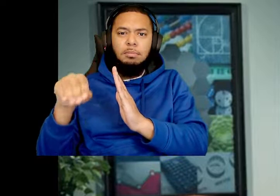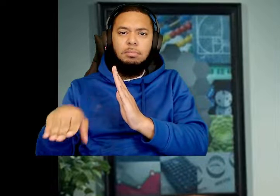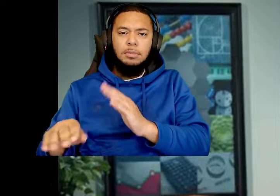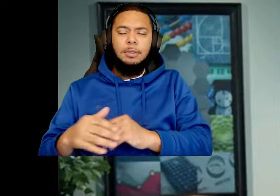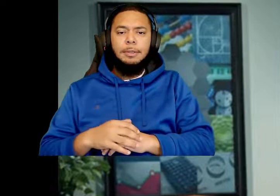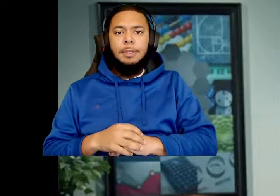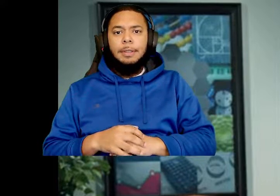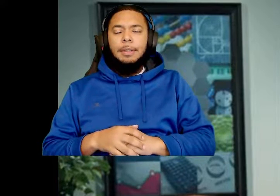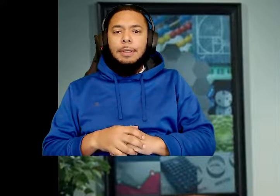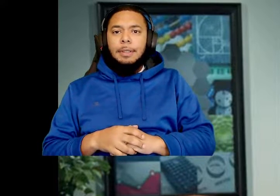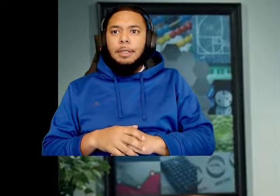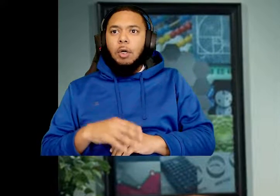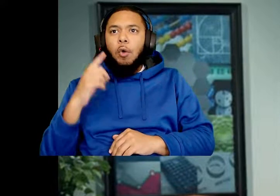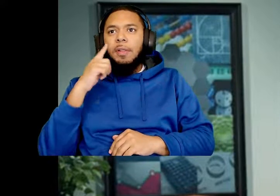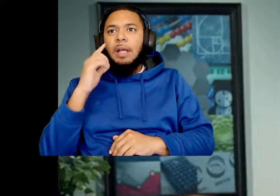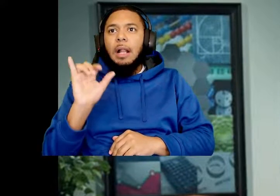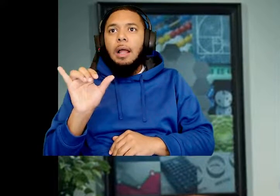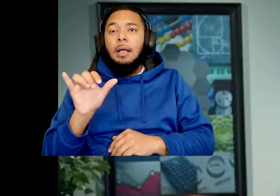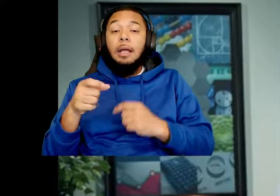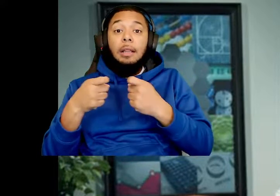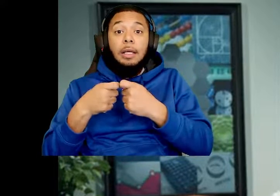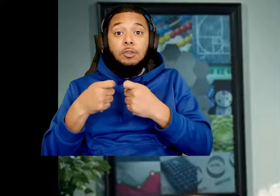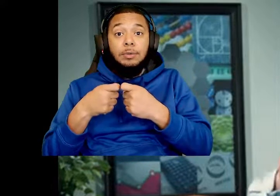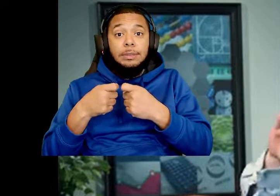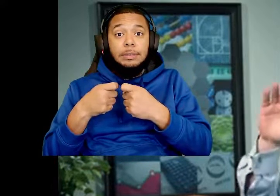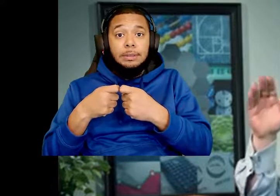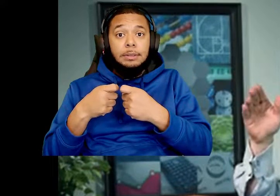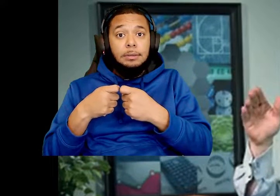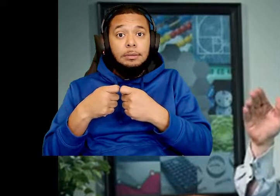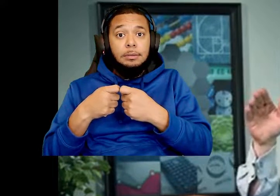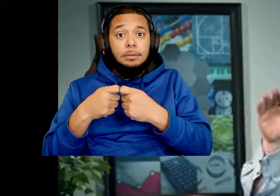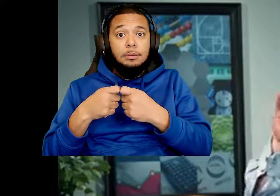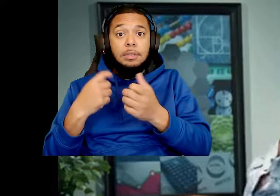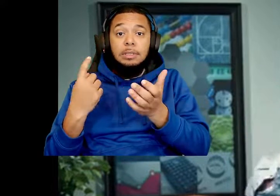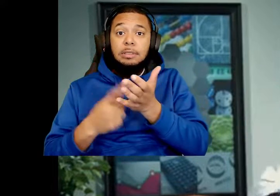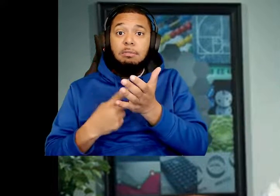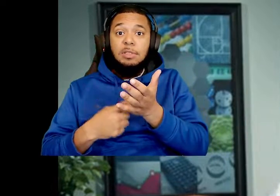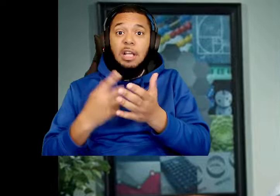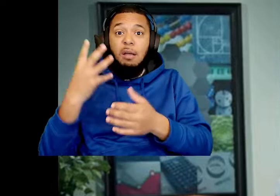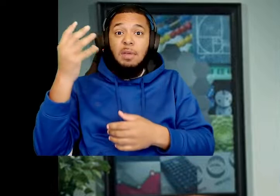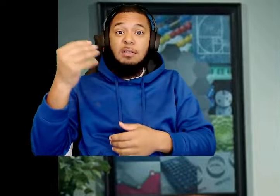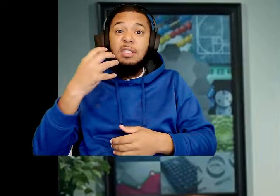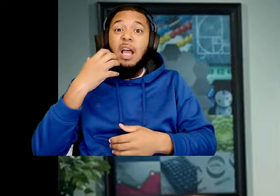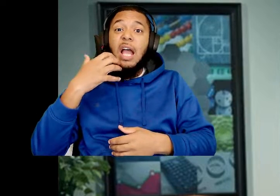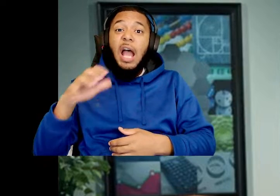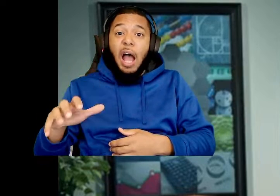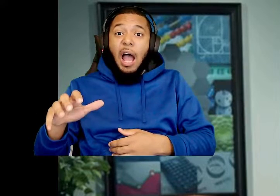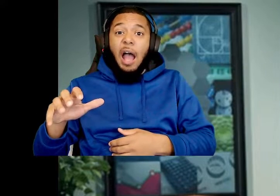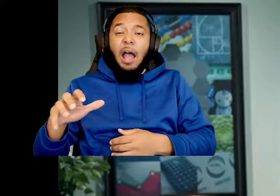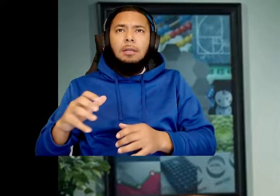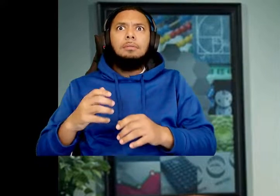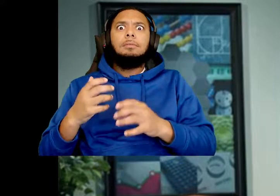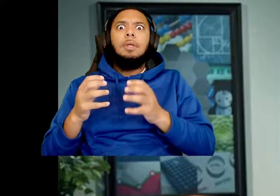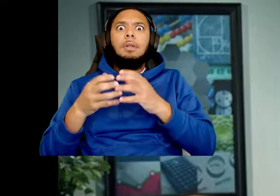think about this as electricity usage. Sometimes when it's really hot, you use a lot of electricity.